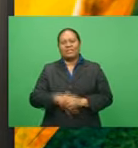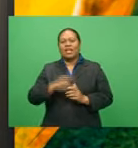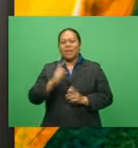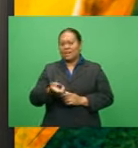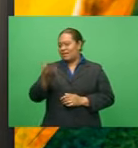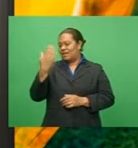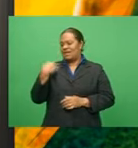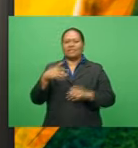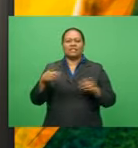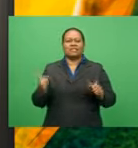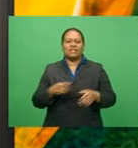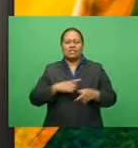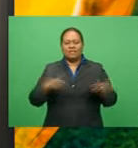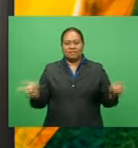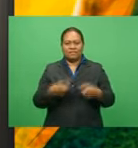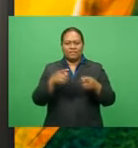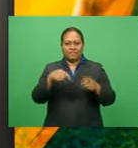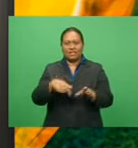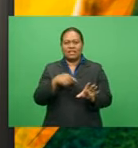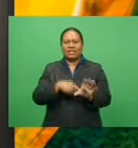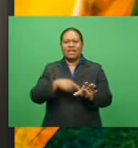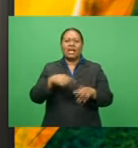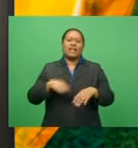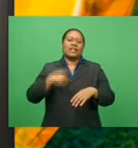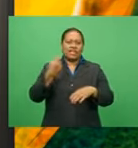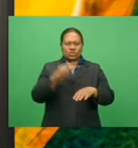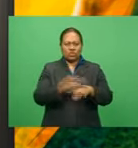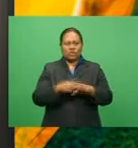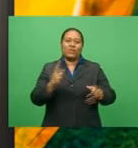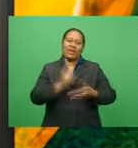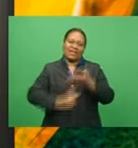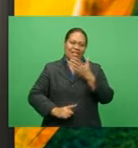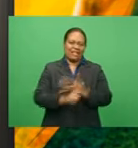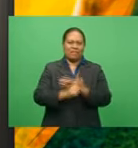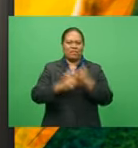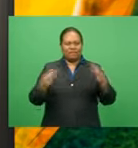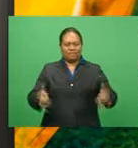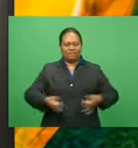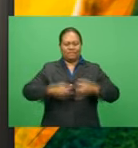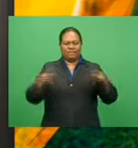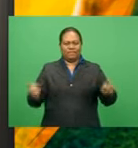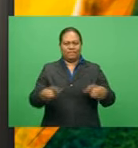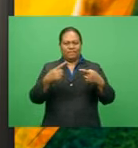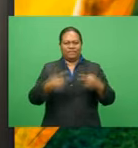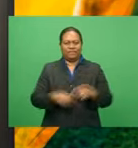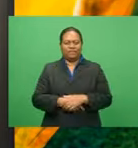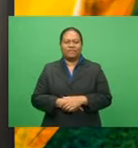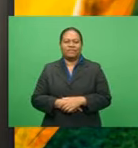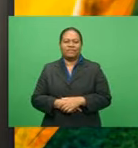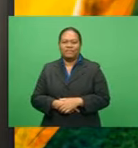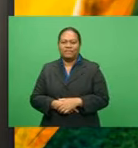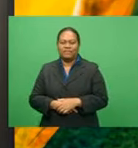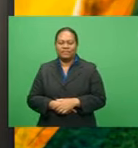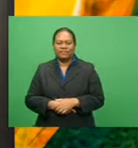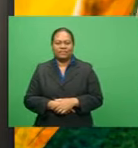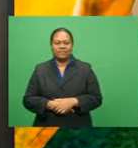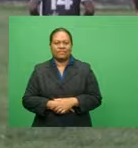of the year, the Vodafone Fiji fact that next week the defending champions are out to restore lost pride. Details with Felipe